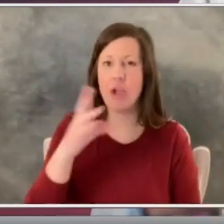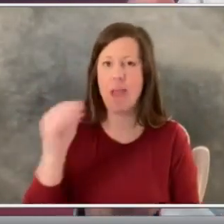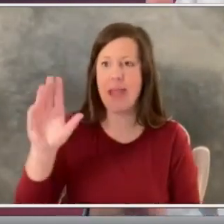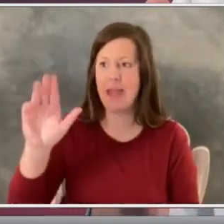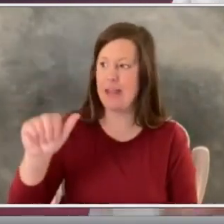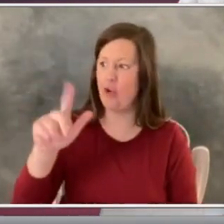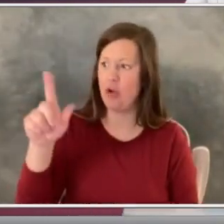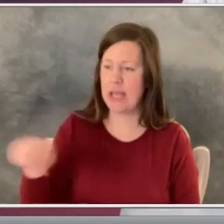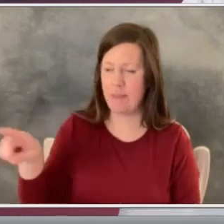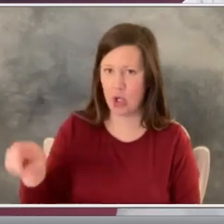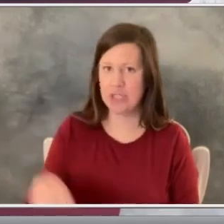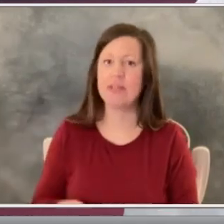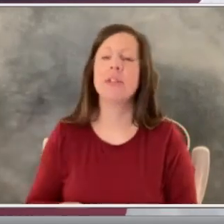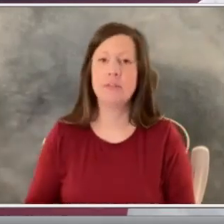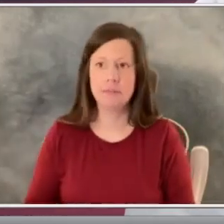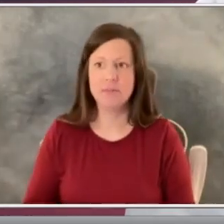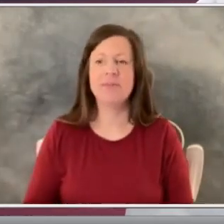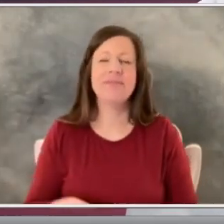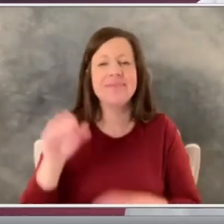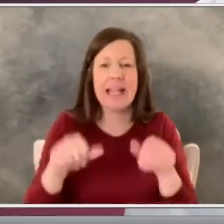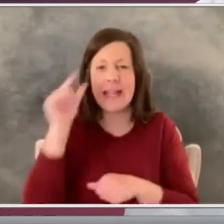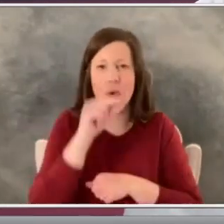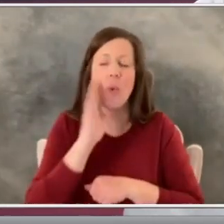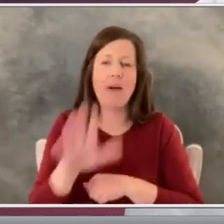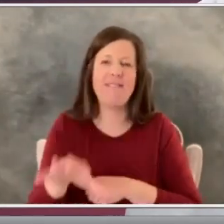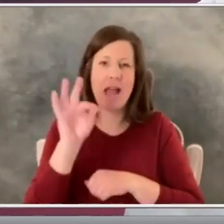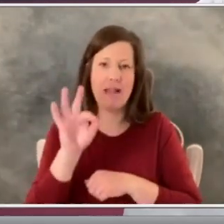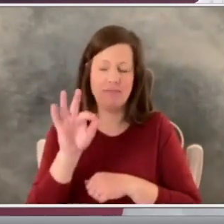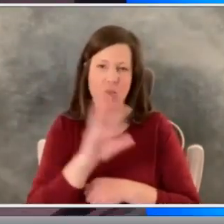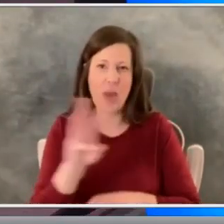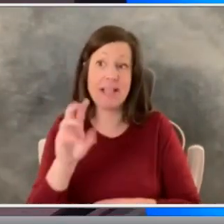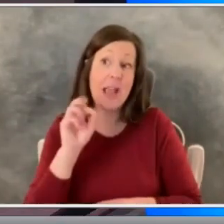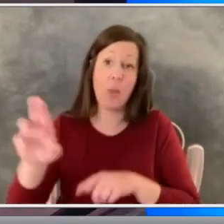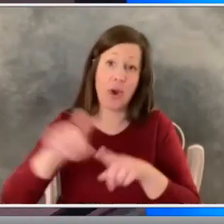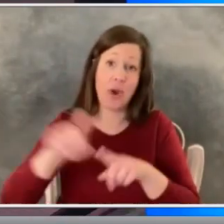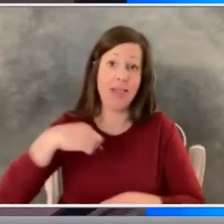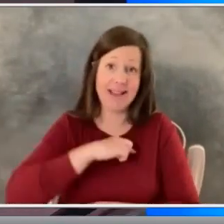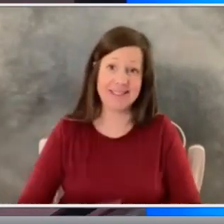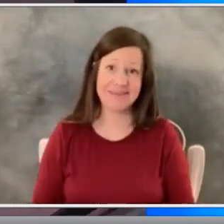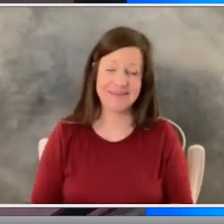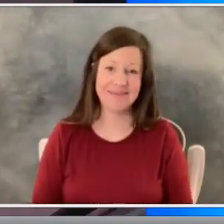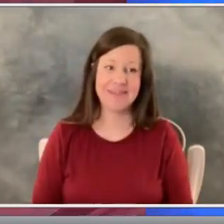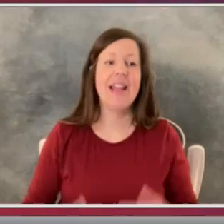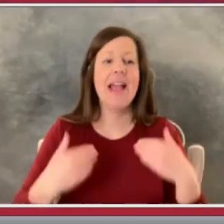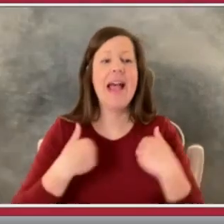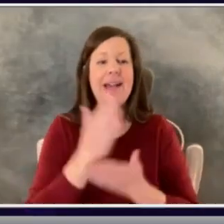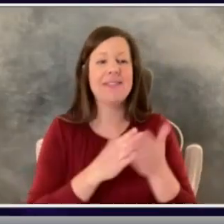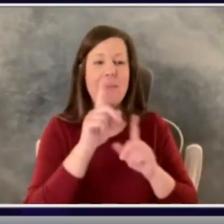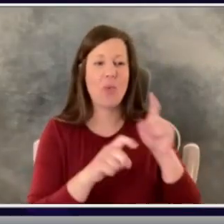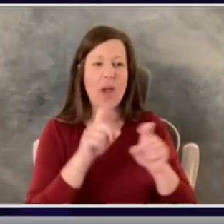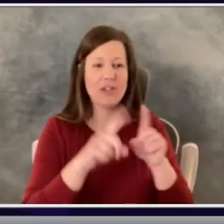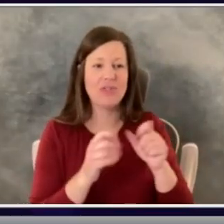kualzheimers.org will get you to our website, and or call us. We have some questions coming in. I want to go to